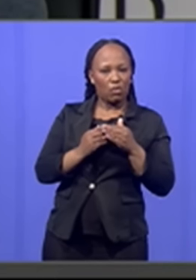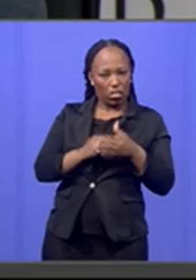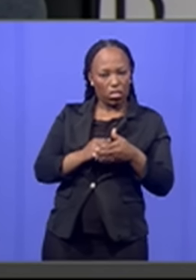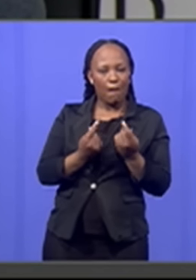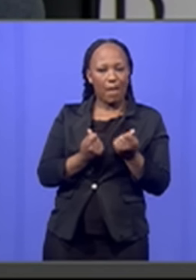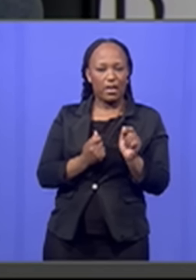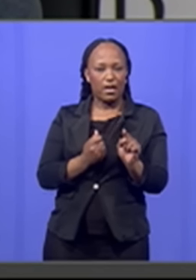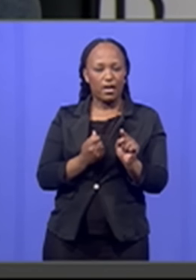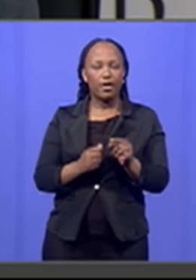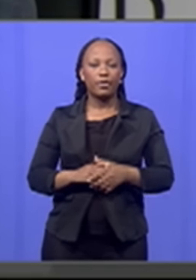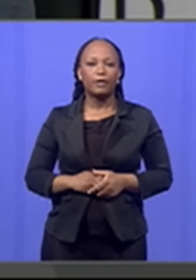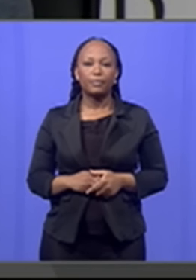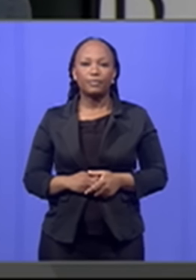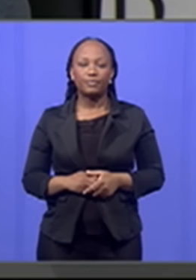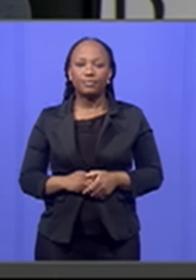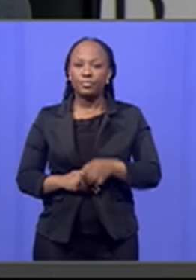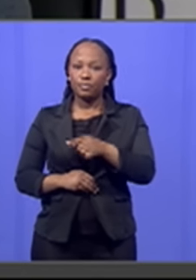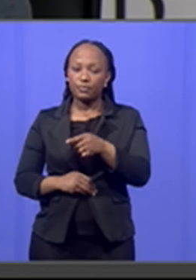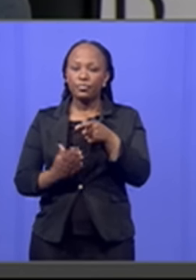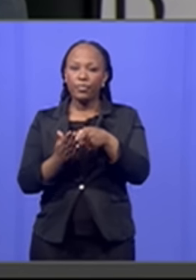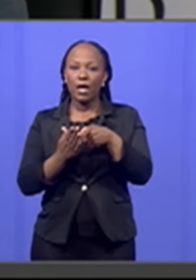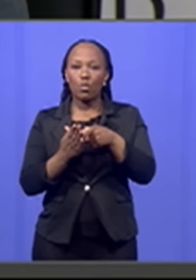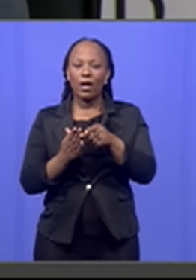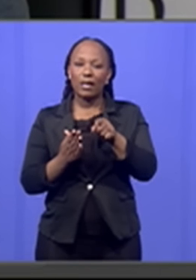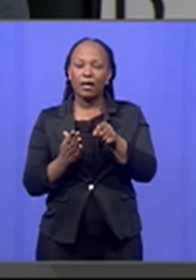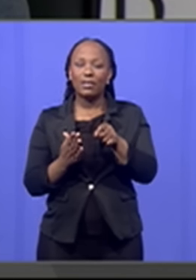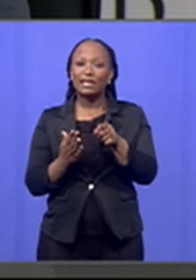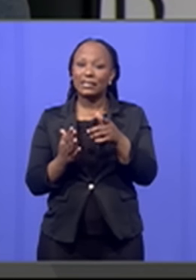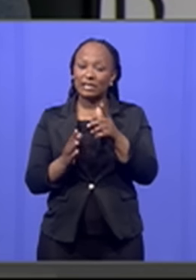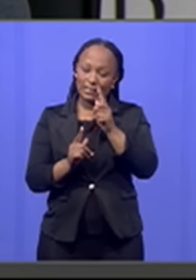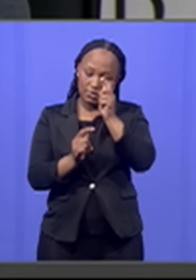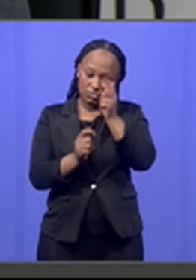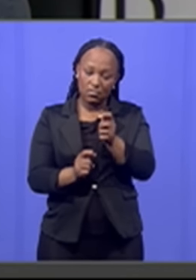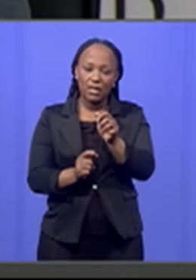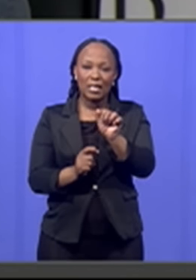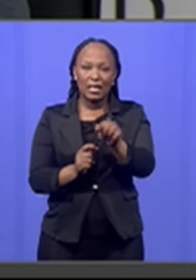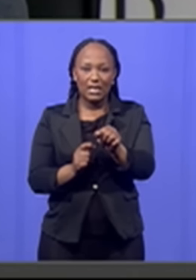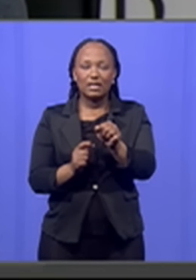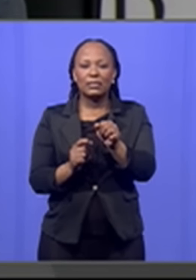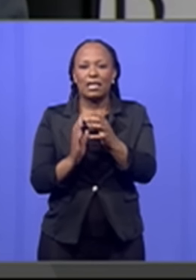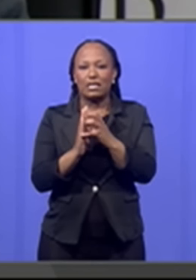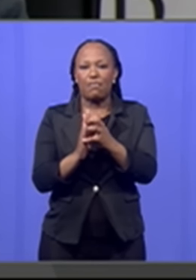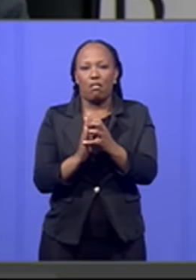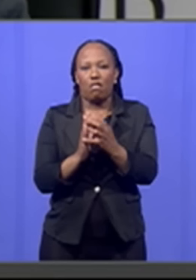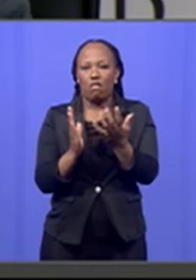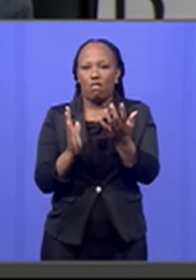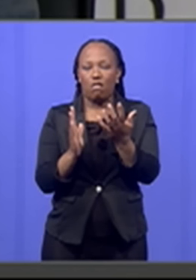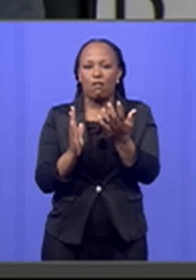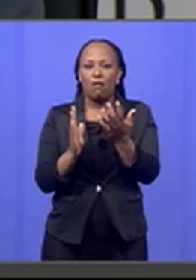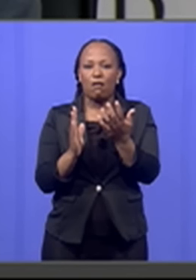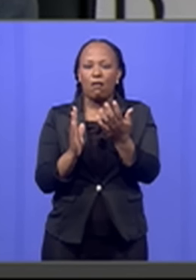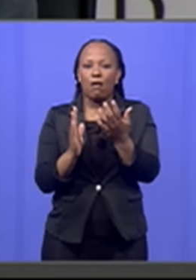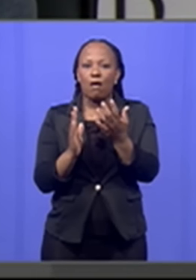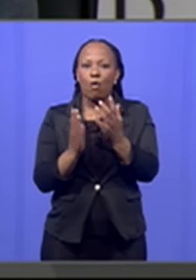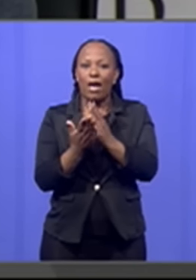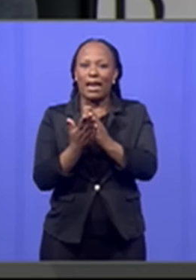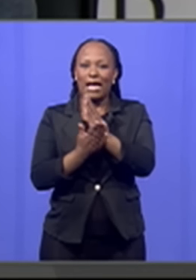the constitutional requirements, it does recognize that there are instances in which these rights can be